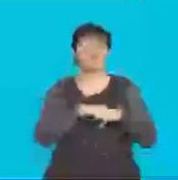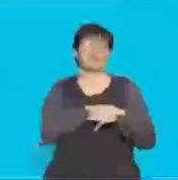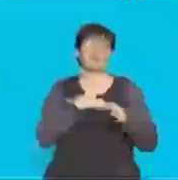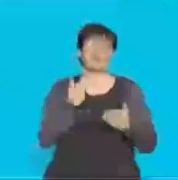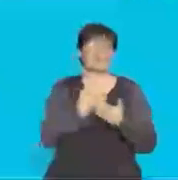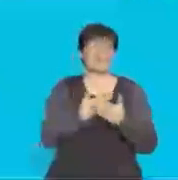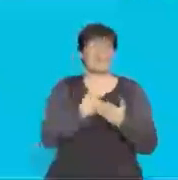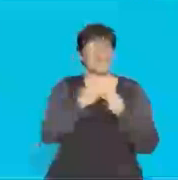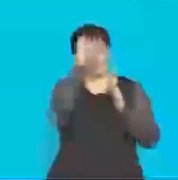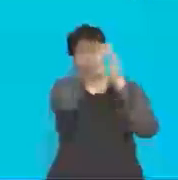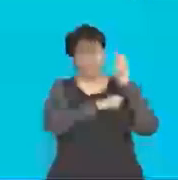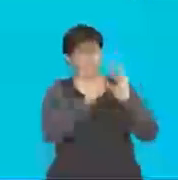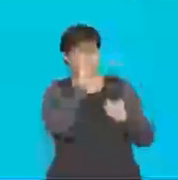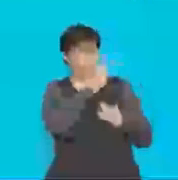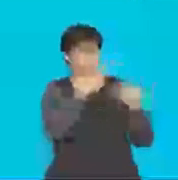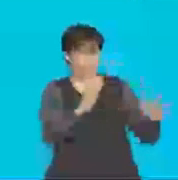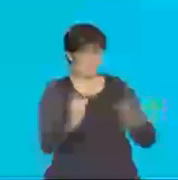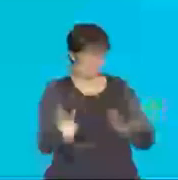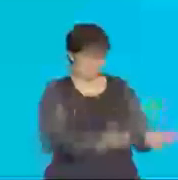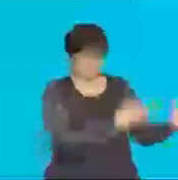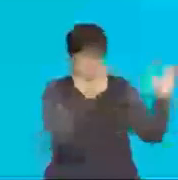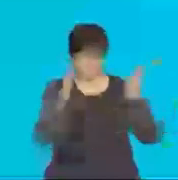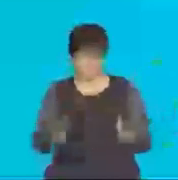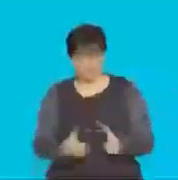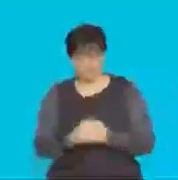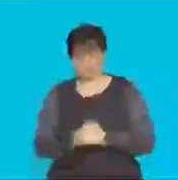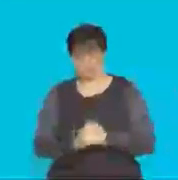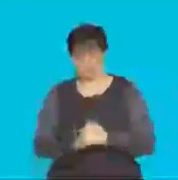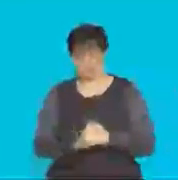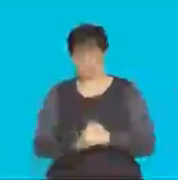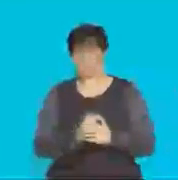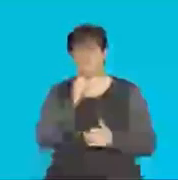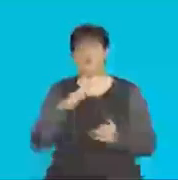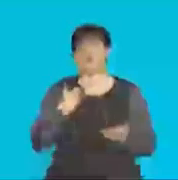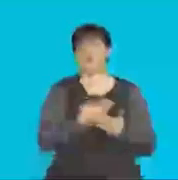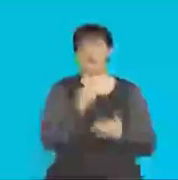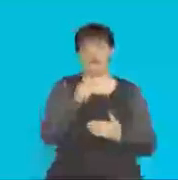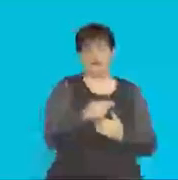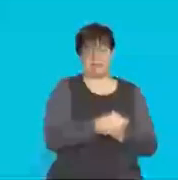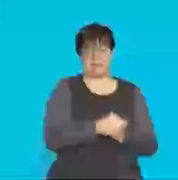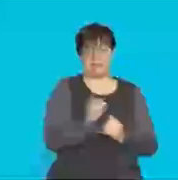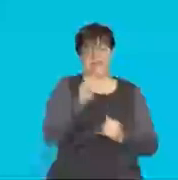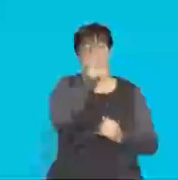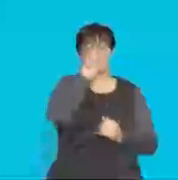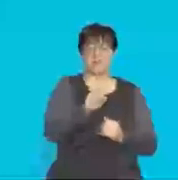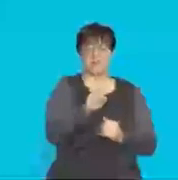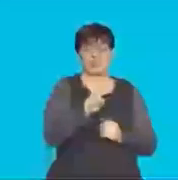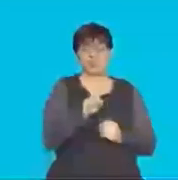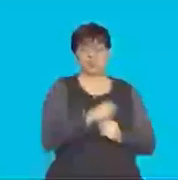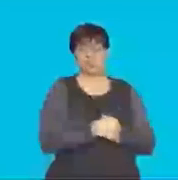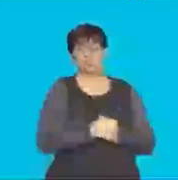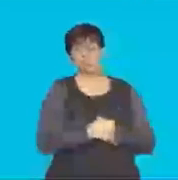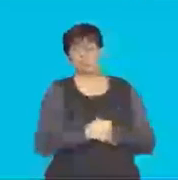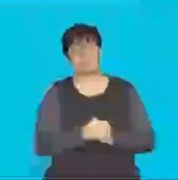some of the terms that we've just looked at. Let's take this to the next level and try and apply this to questions that